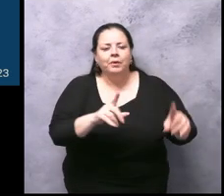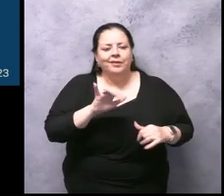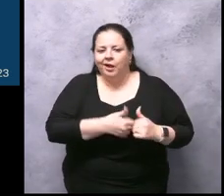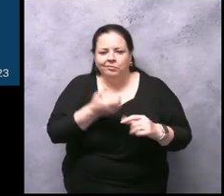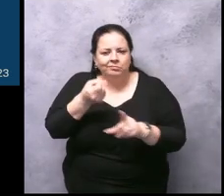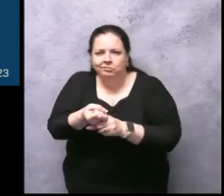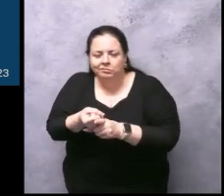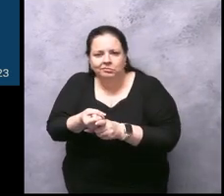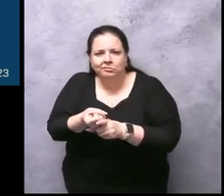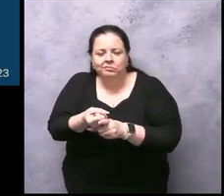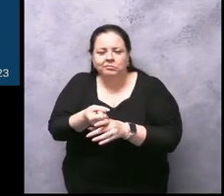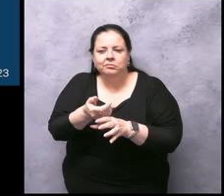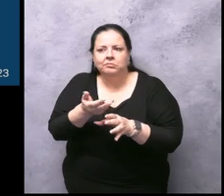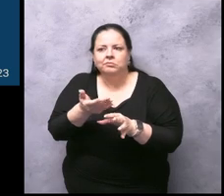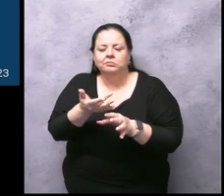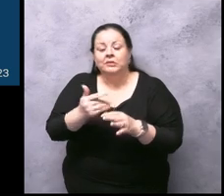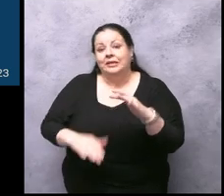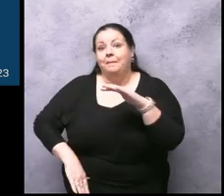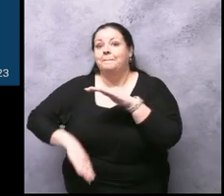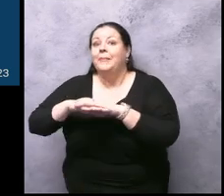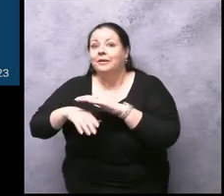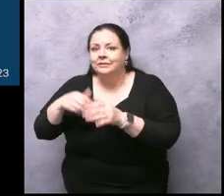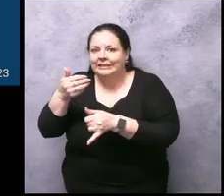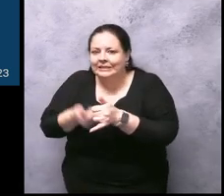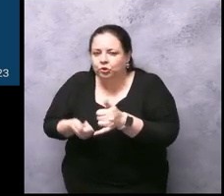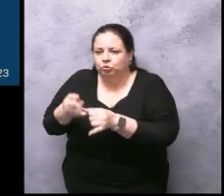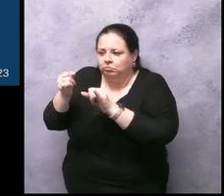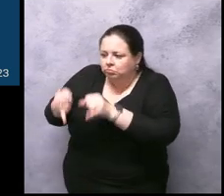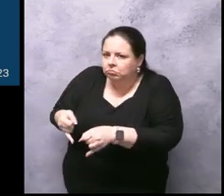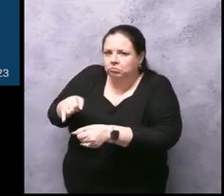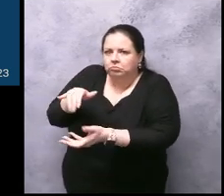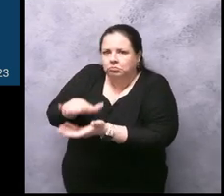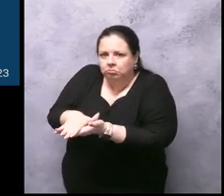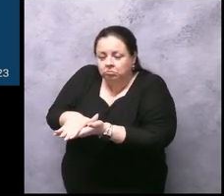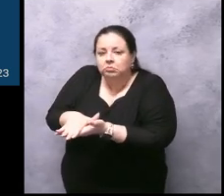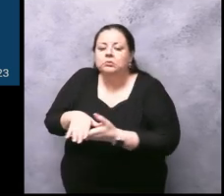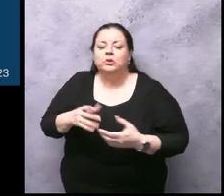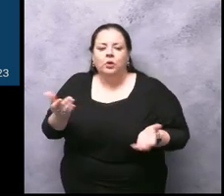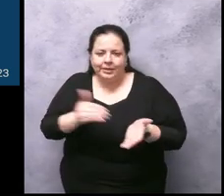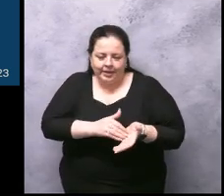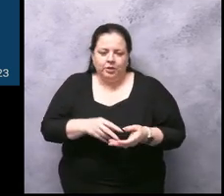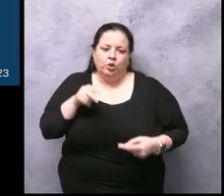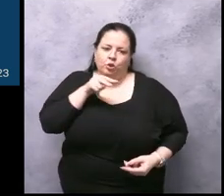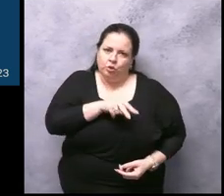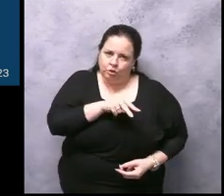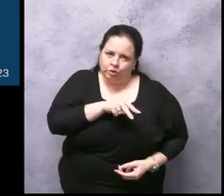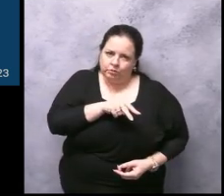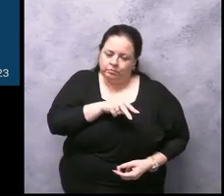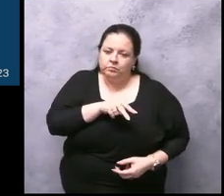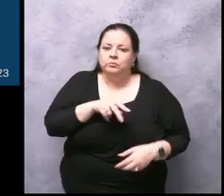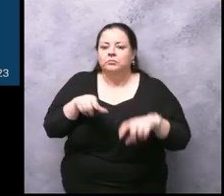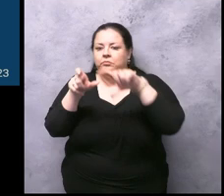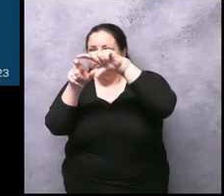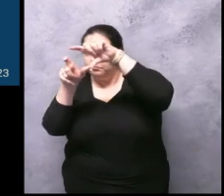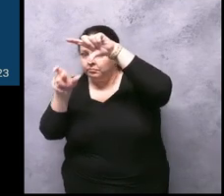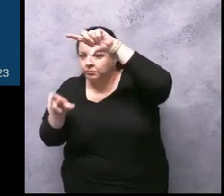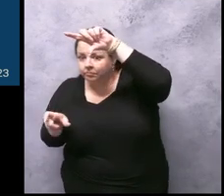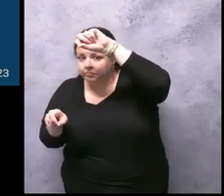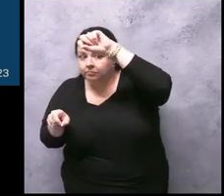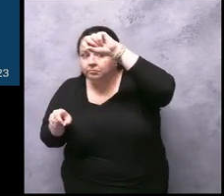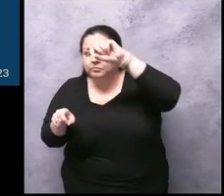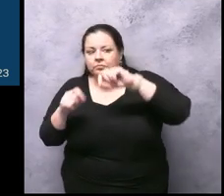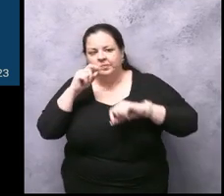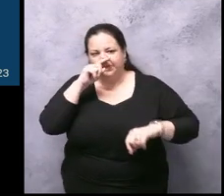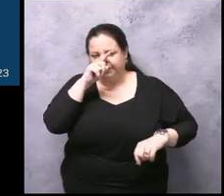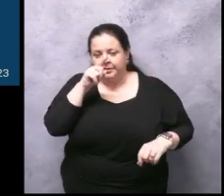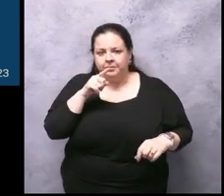to the capacities of each school? Again, take a look at the legend with